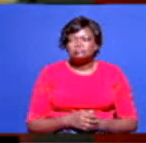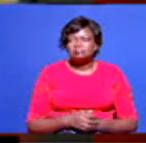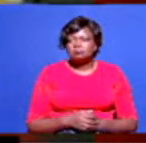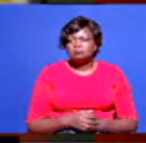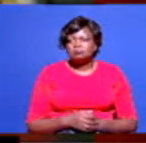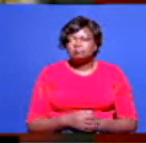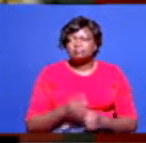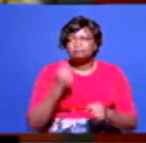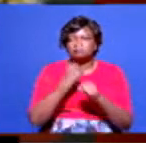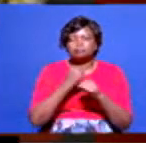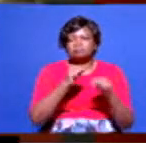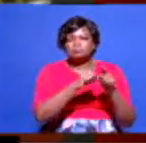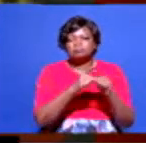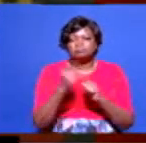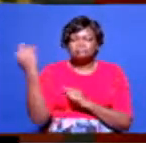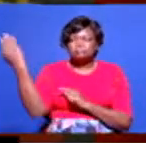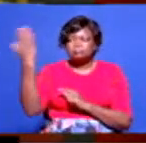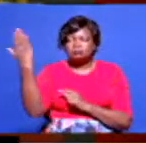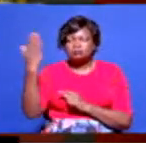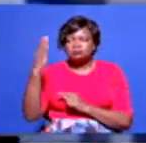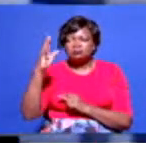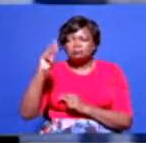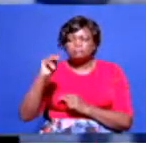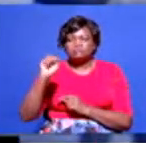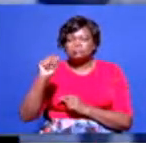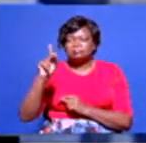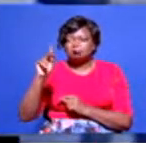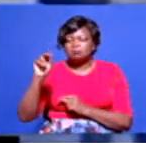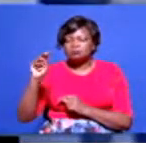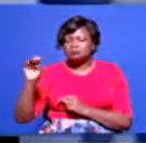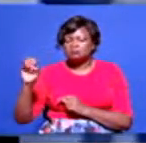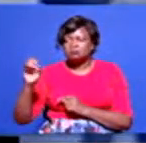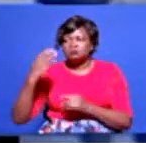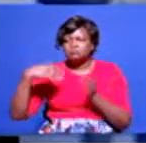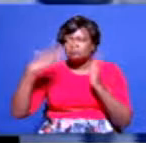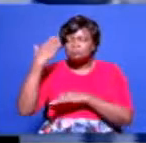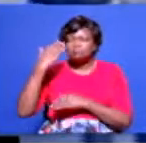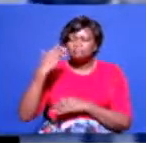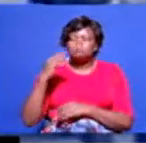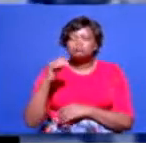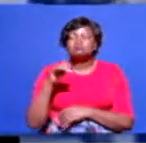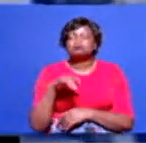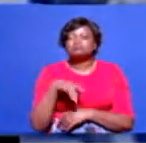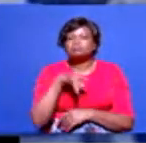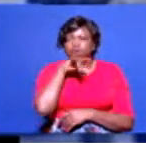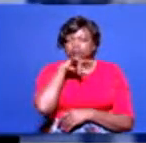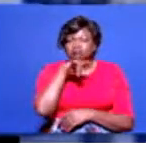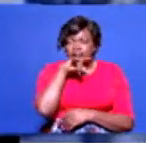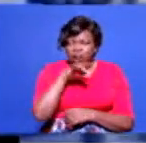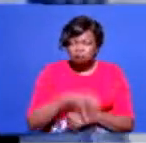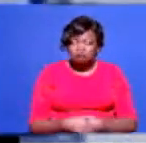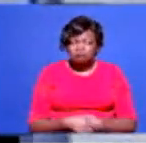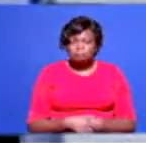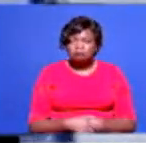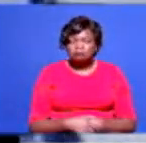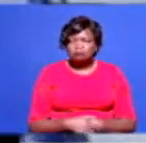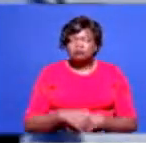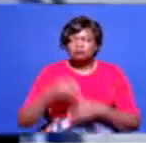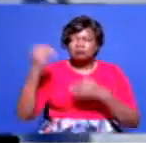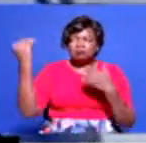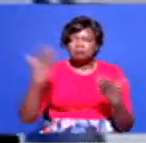worked as a lecturer at Makerere University in Uganda. Kibaki, useme, na